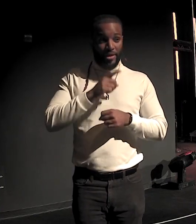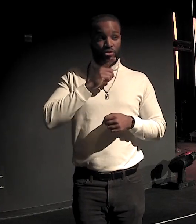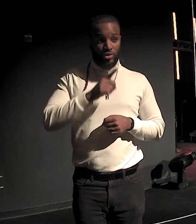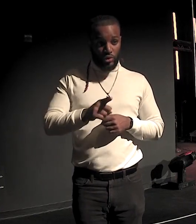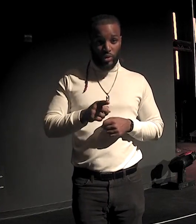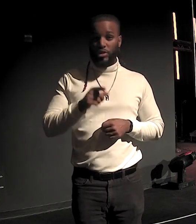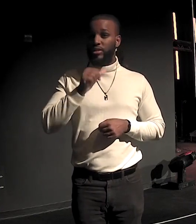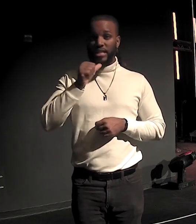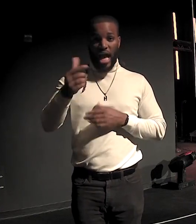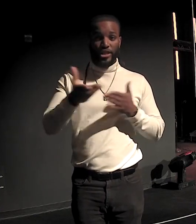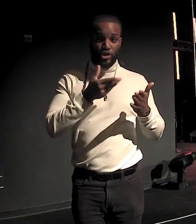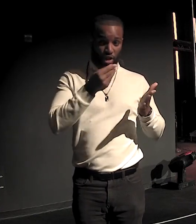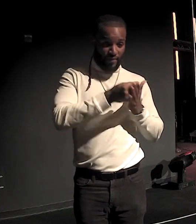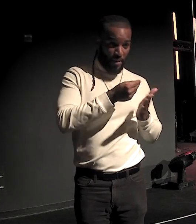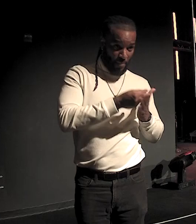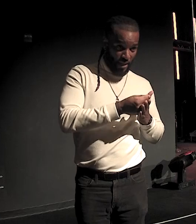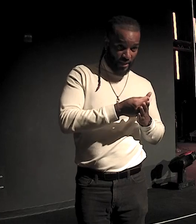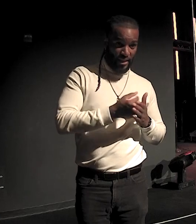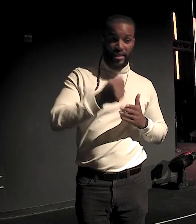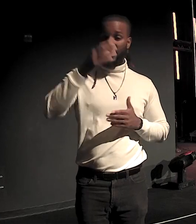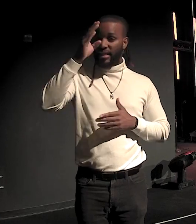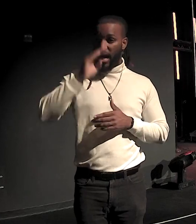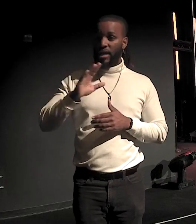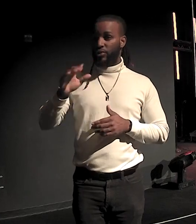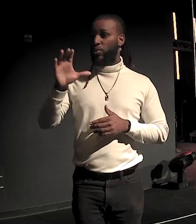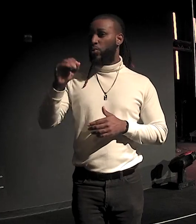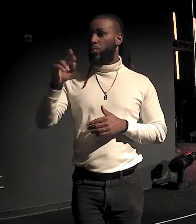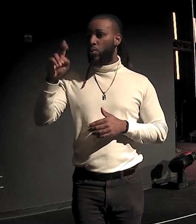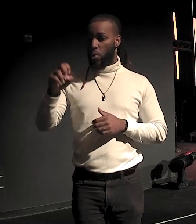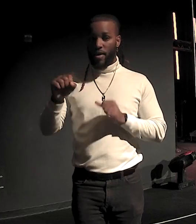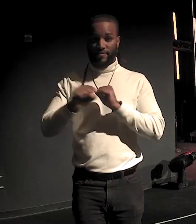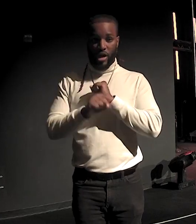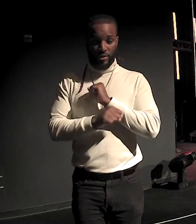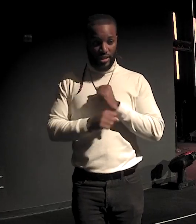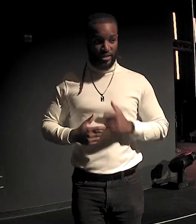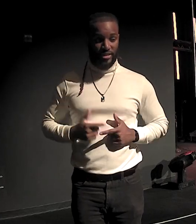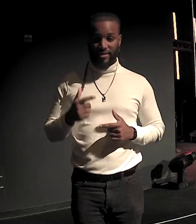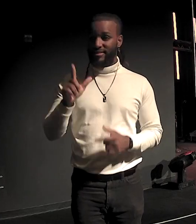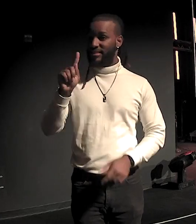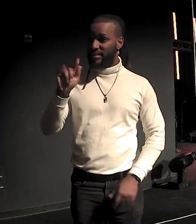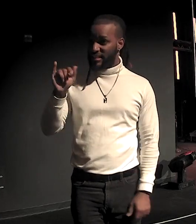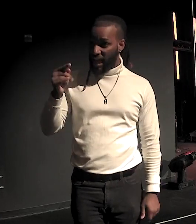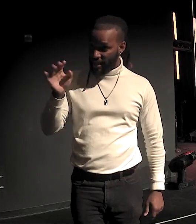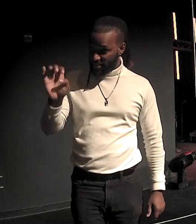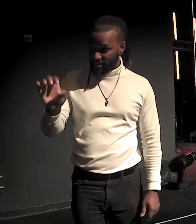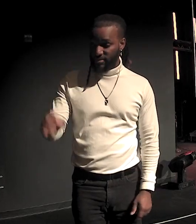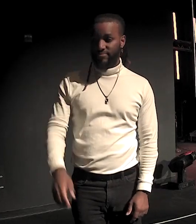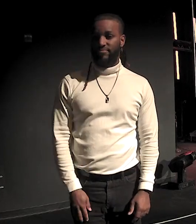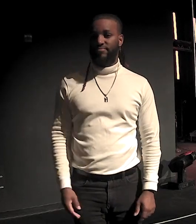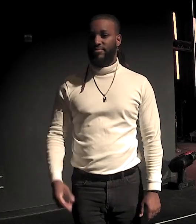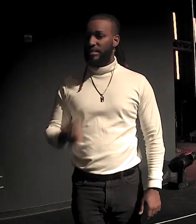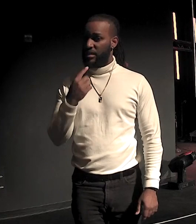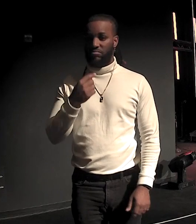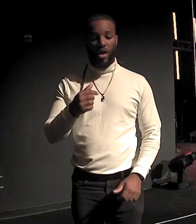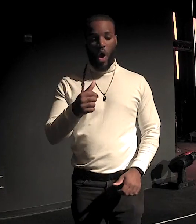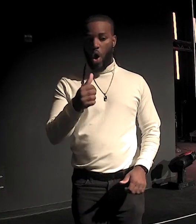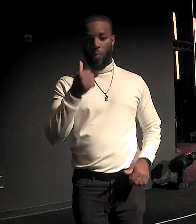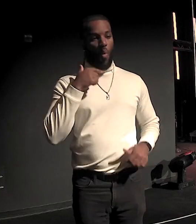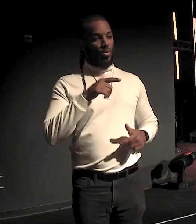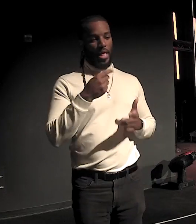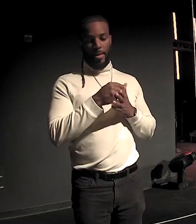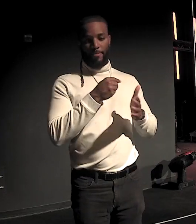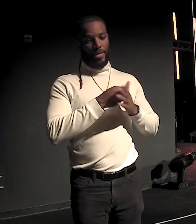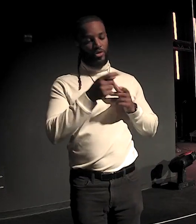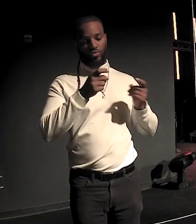not serving money and that God is your core foundation of life is tithe. Simply say, I will not let money be my